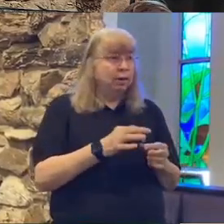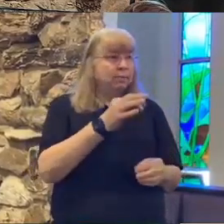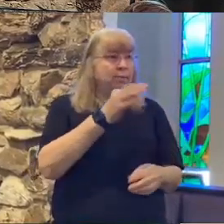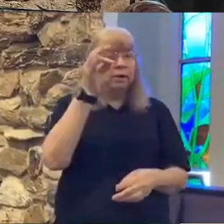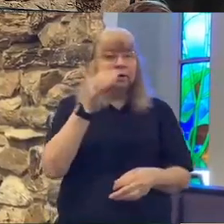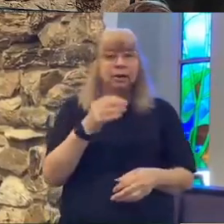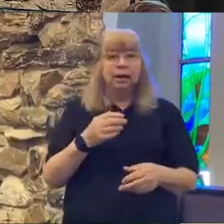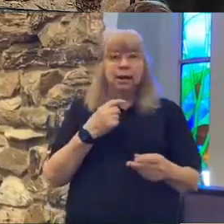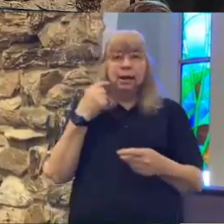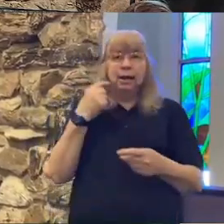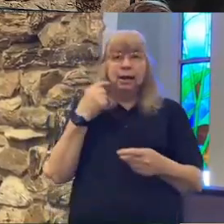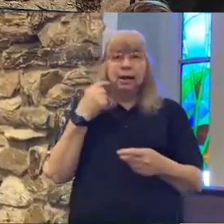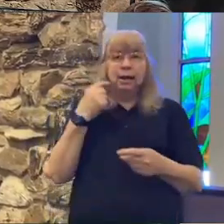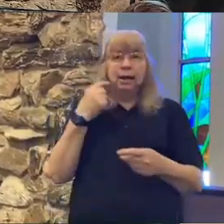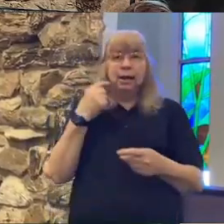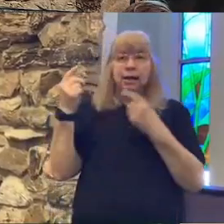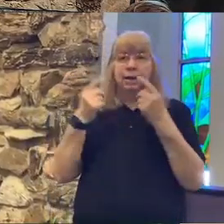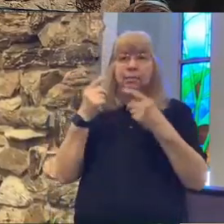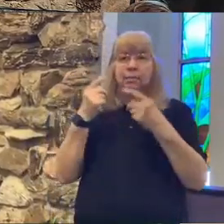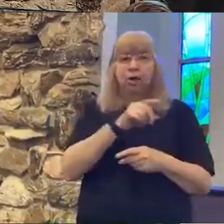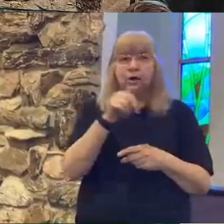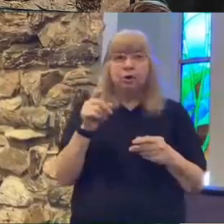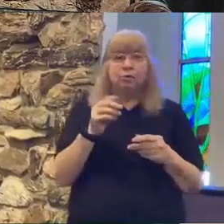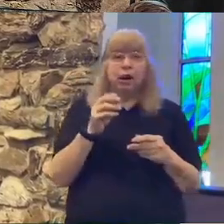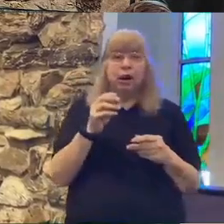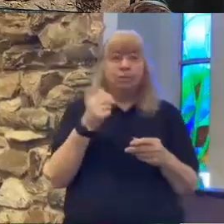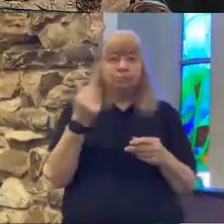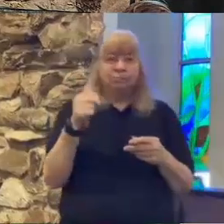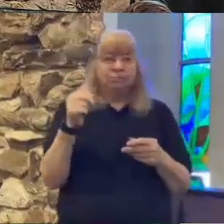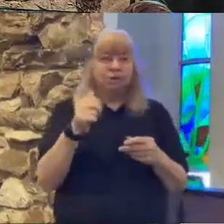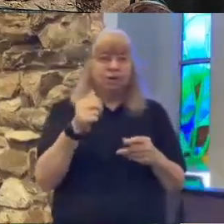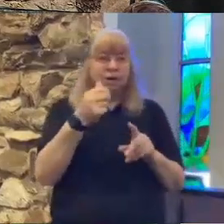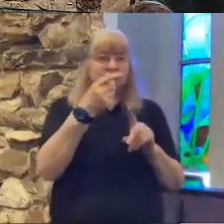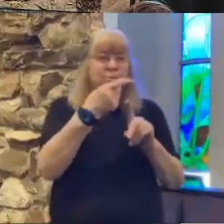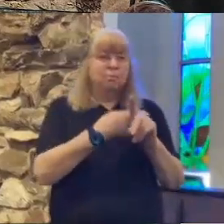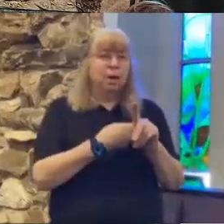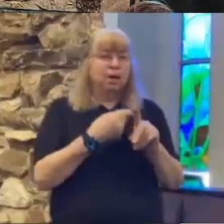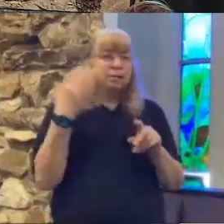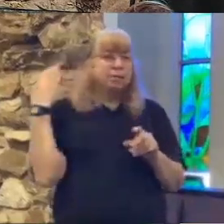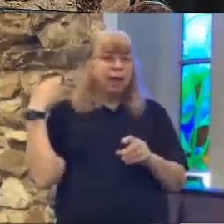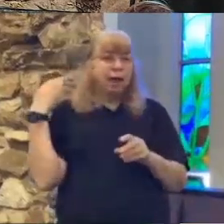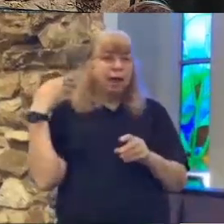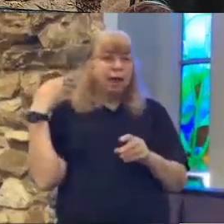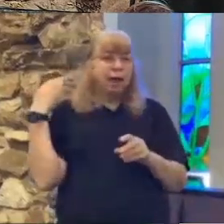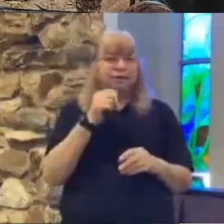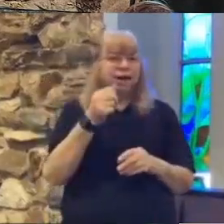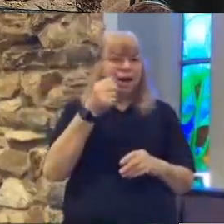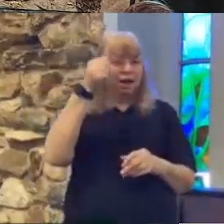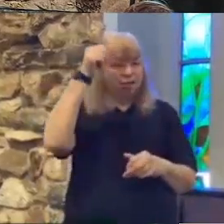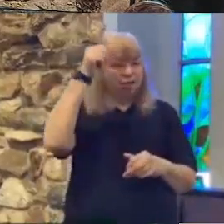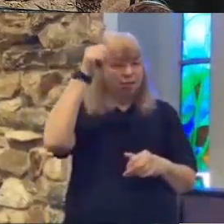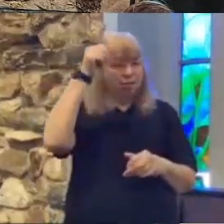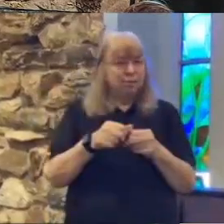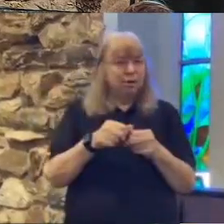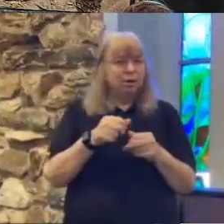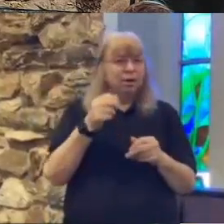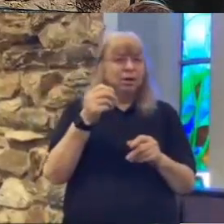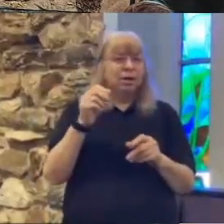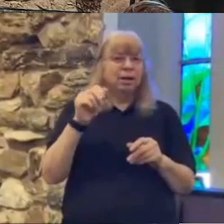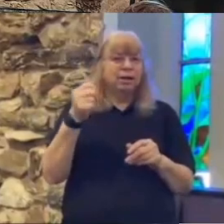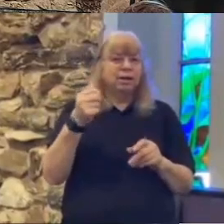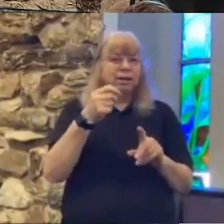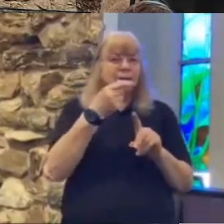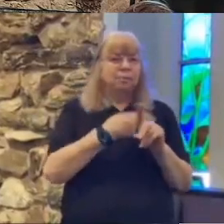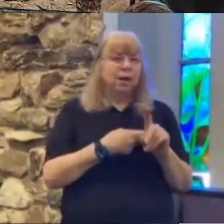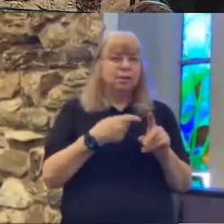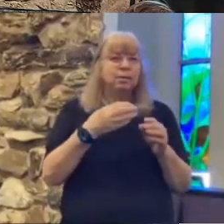Think of where you were 10 months ago. Now, if you don't remember 10 months ago, 10 months ago was right before I